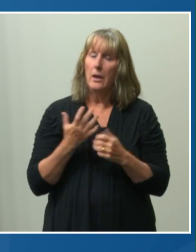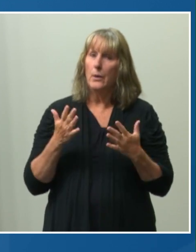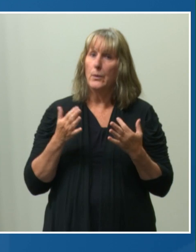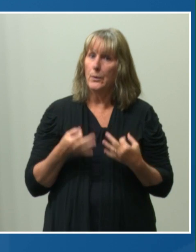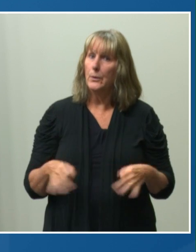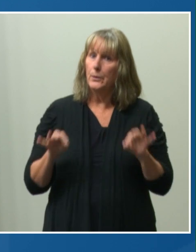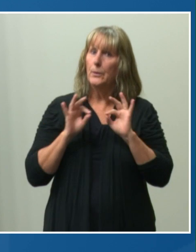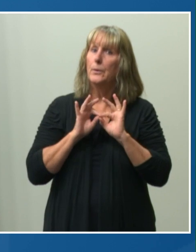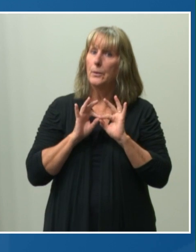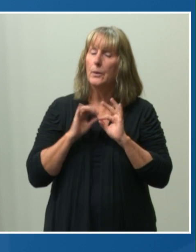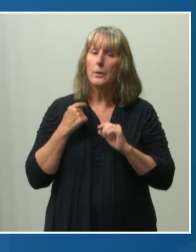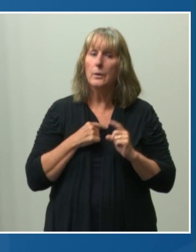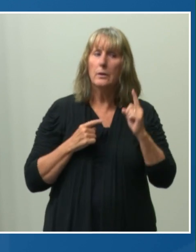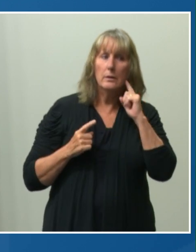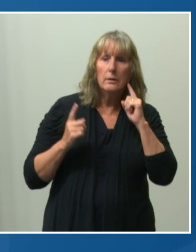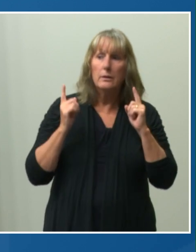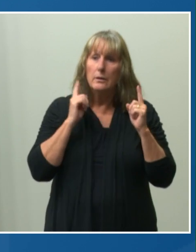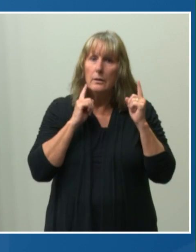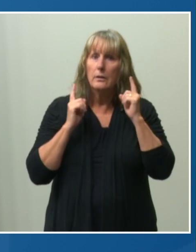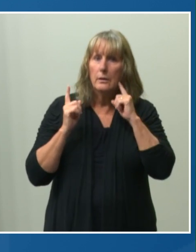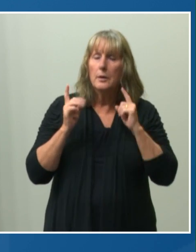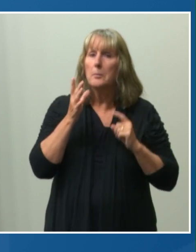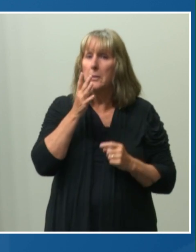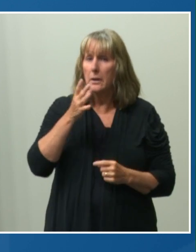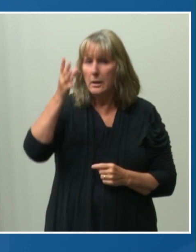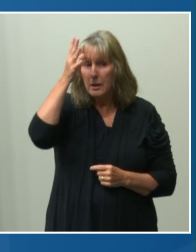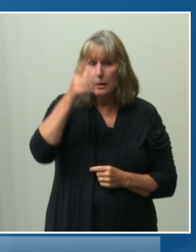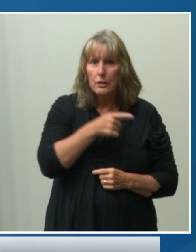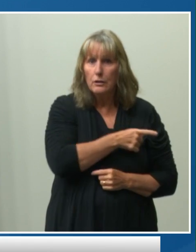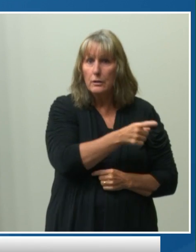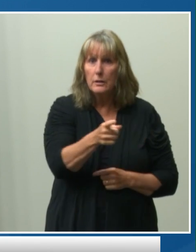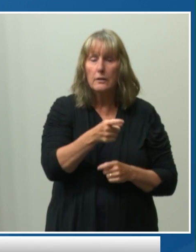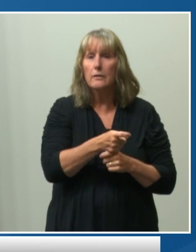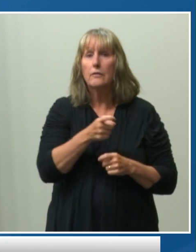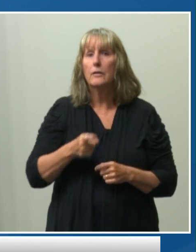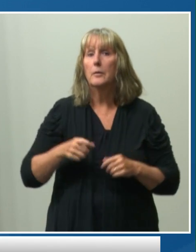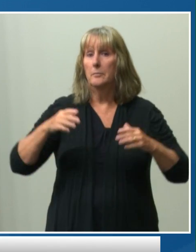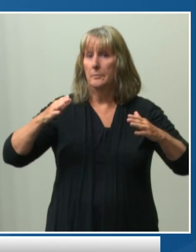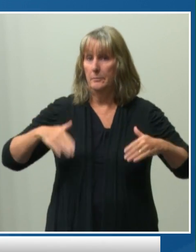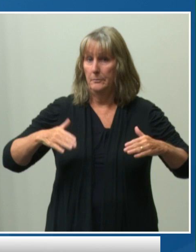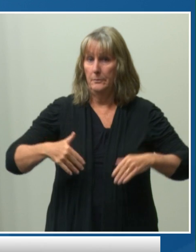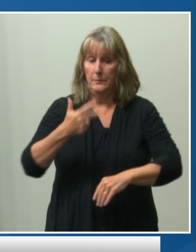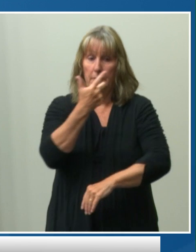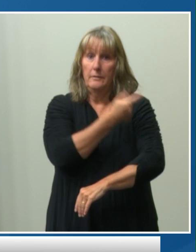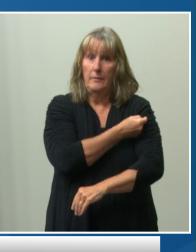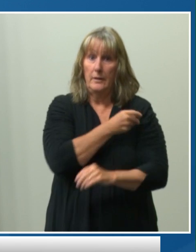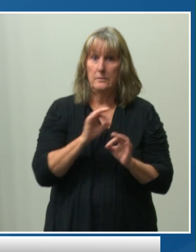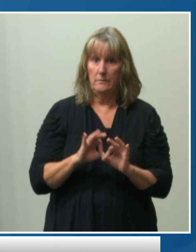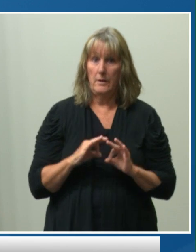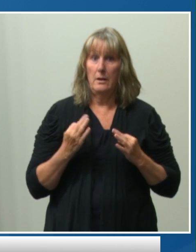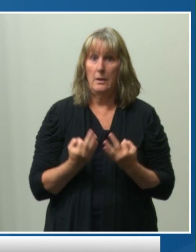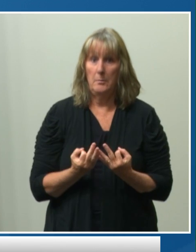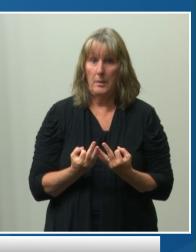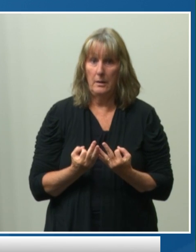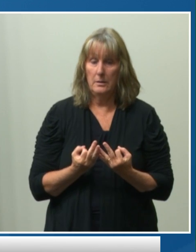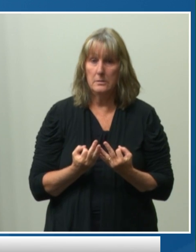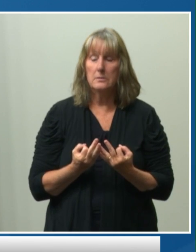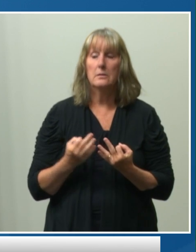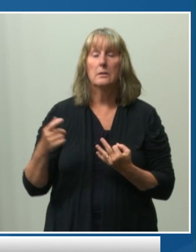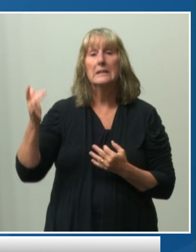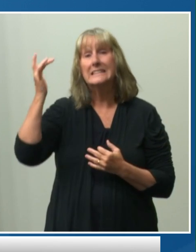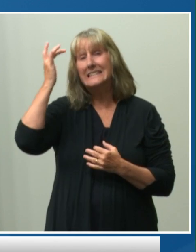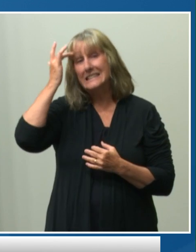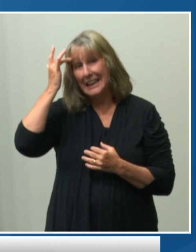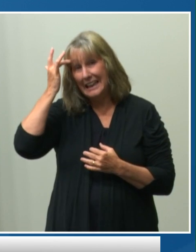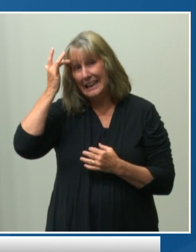critical. We're hearing about parents from unvaccinated families that are getting sick enough